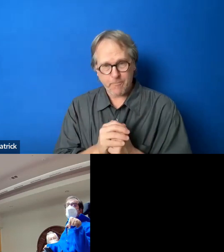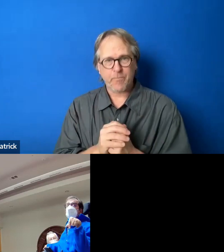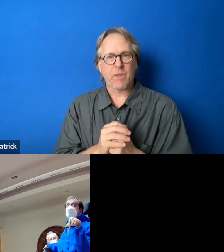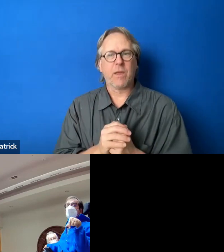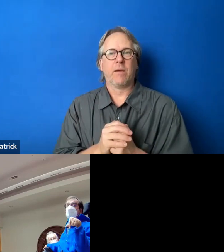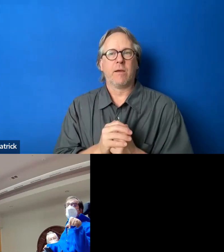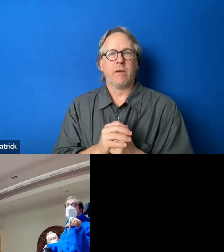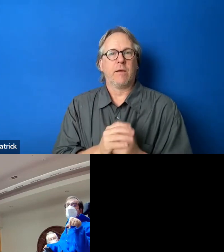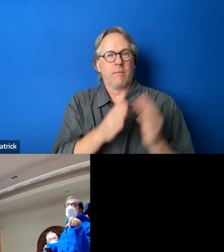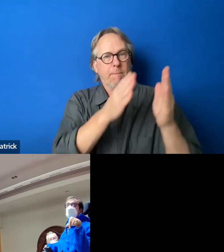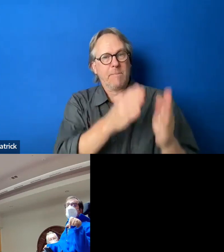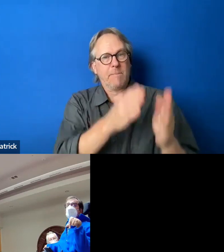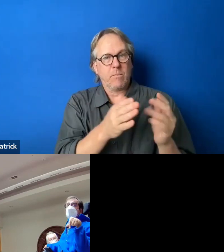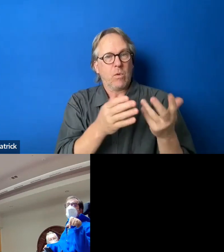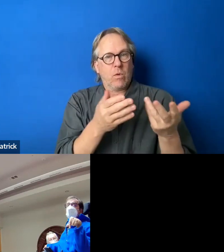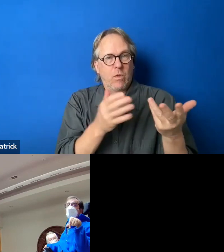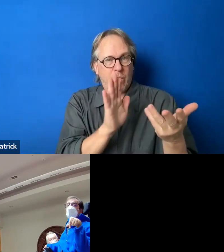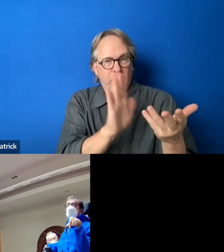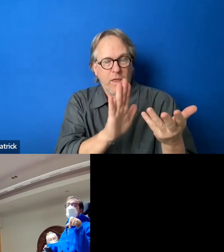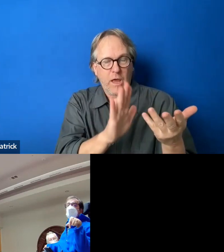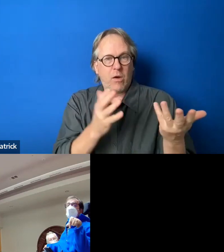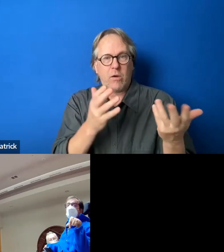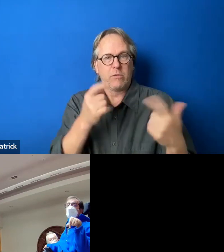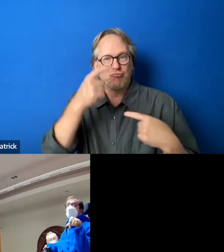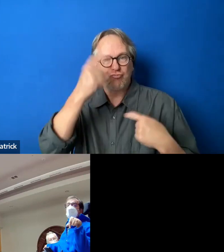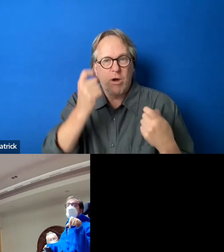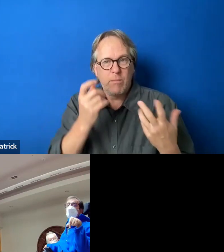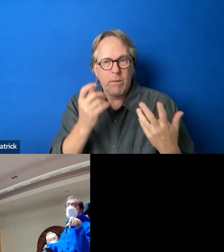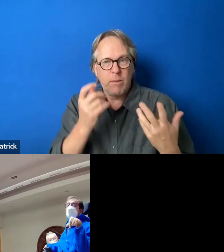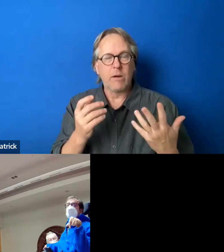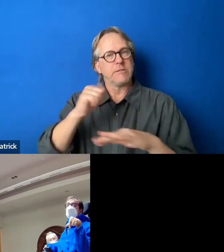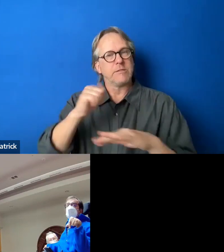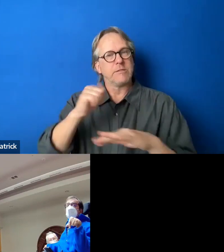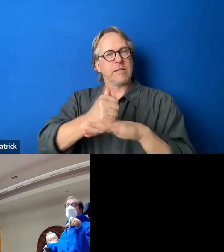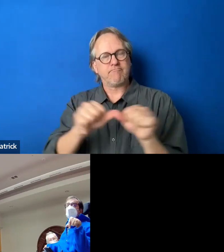accommodate for those sorts of things.